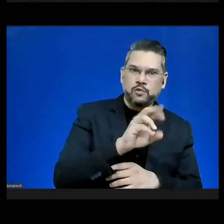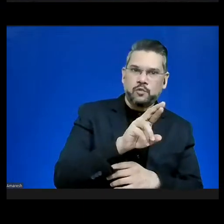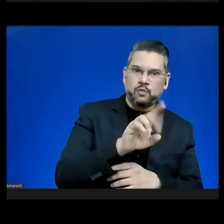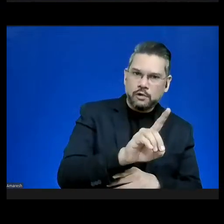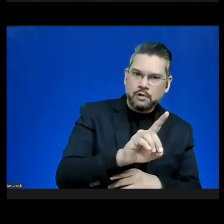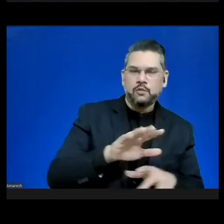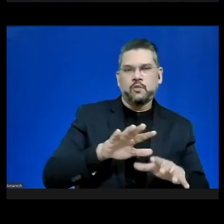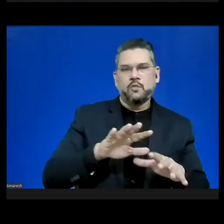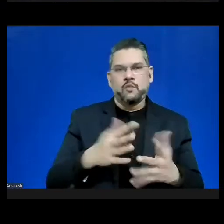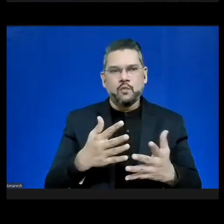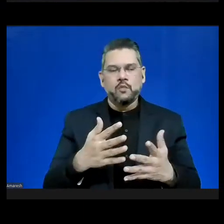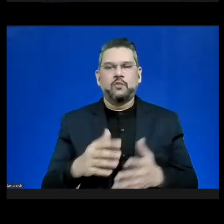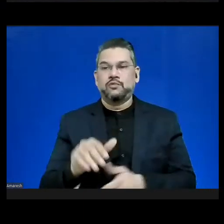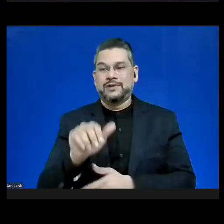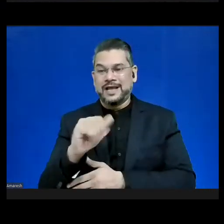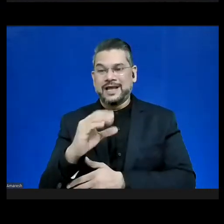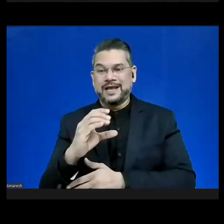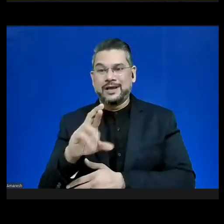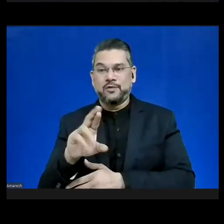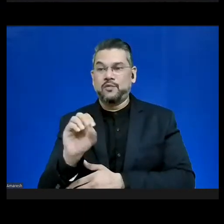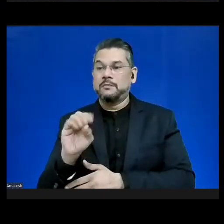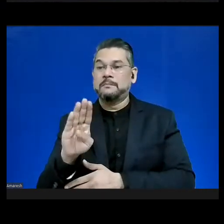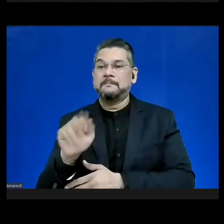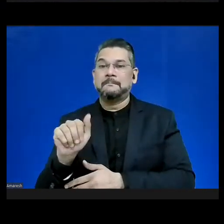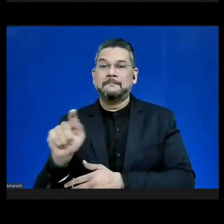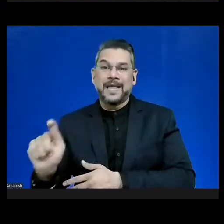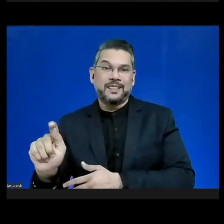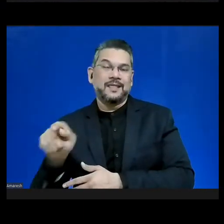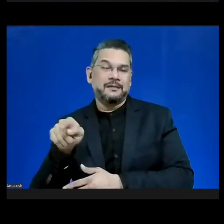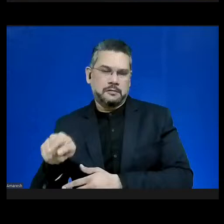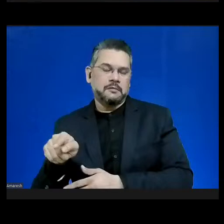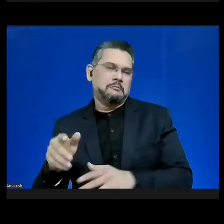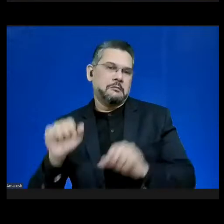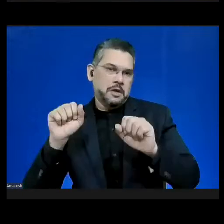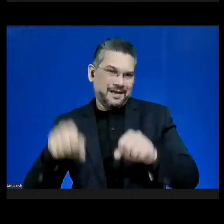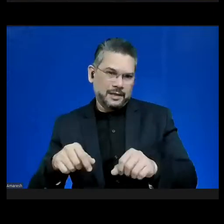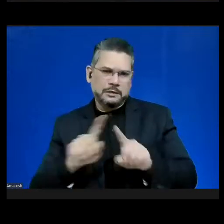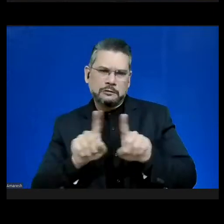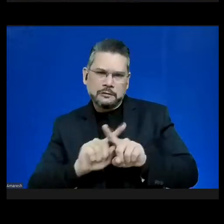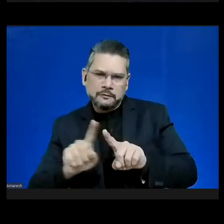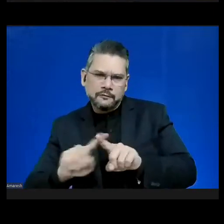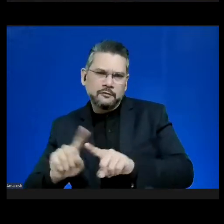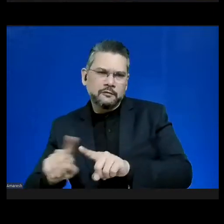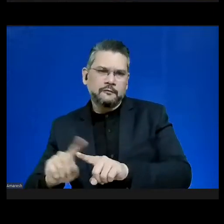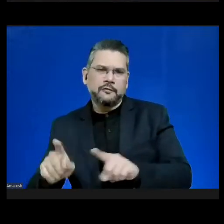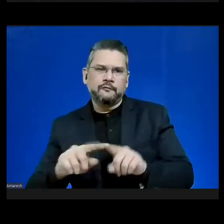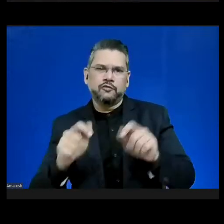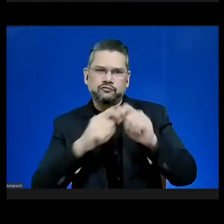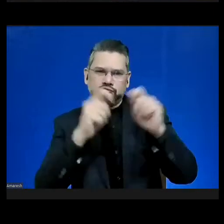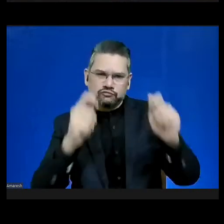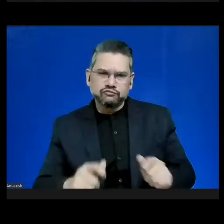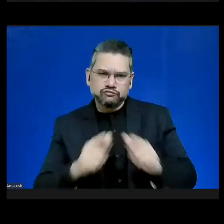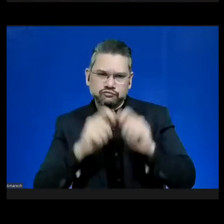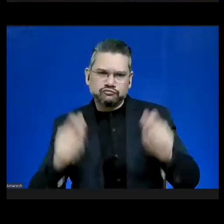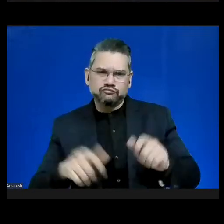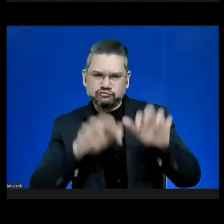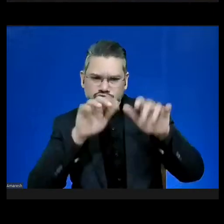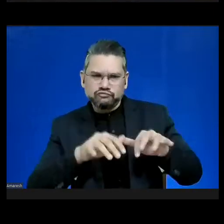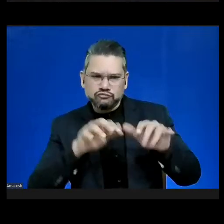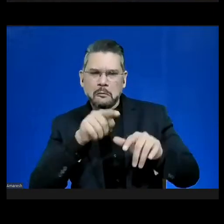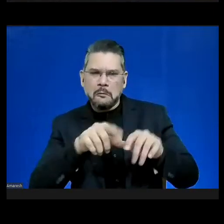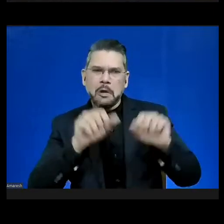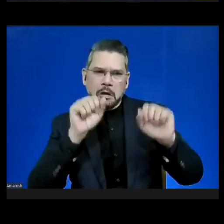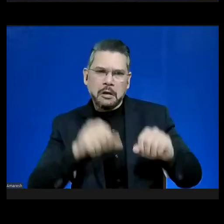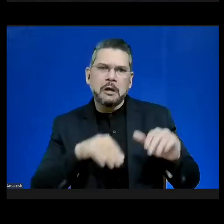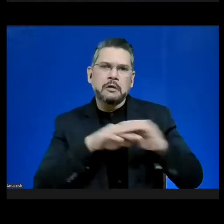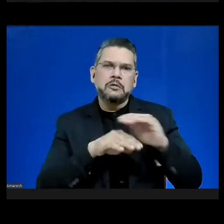which can make the document accessible to an extent with their taggings and other things automatically. So a person